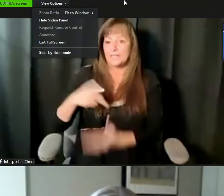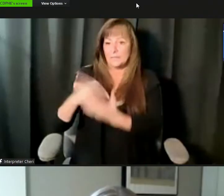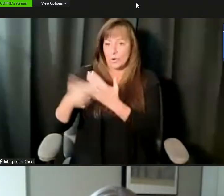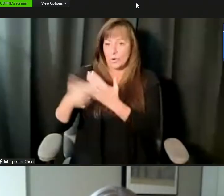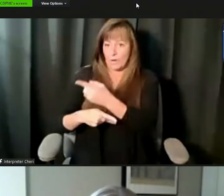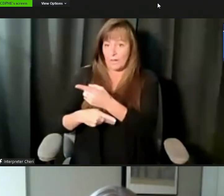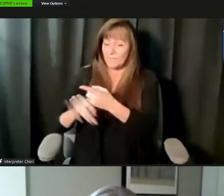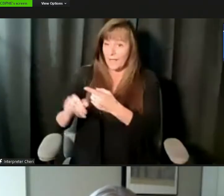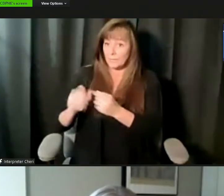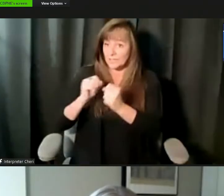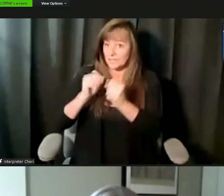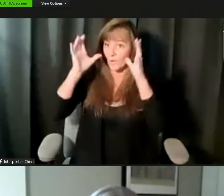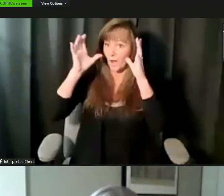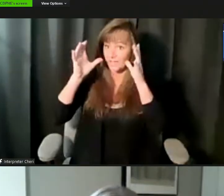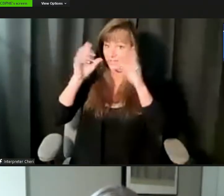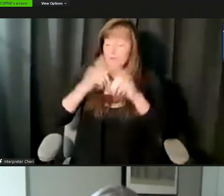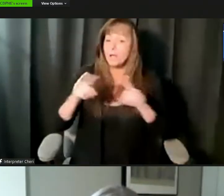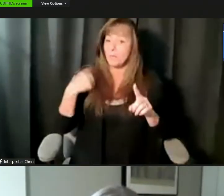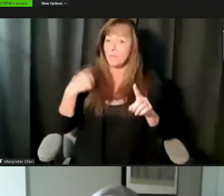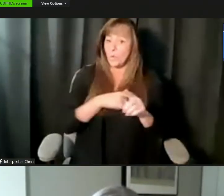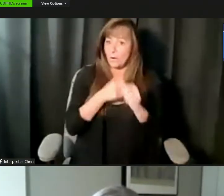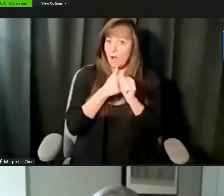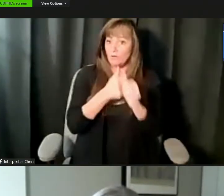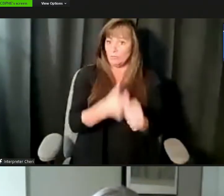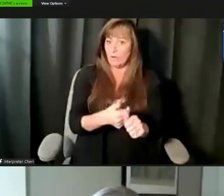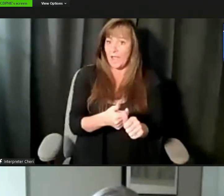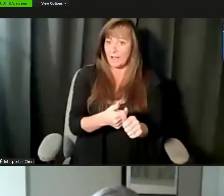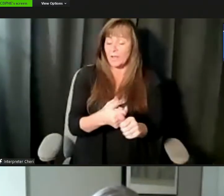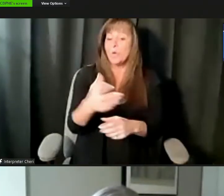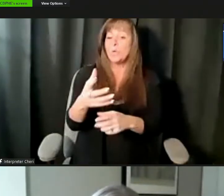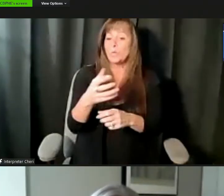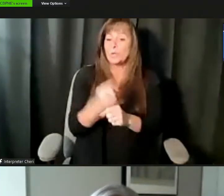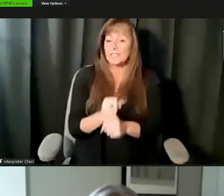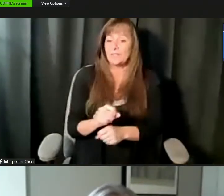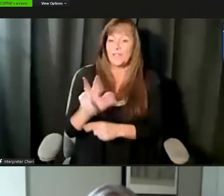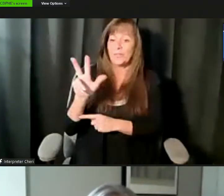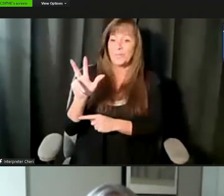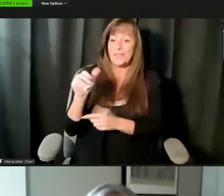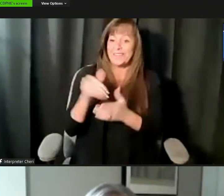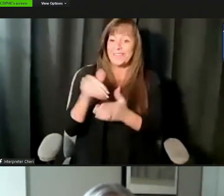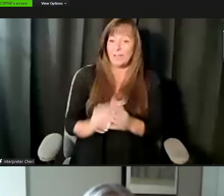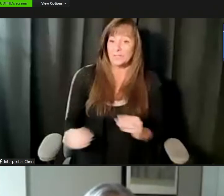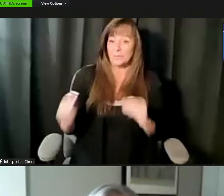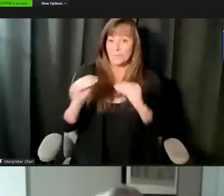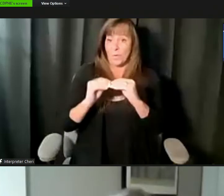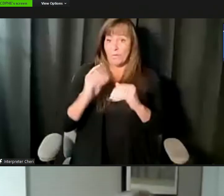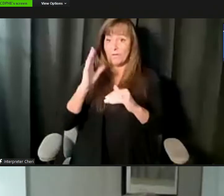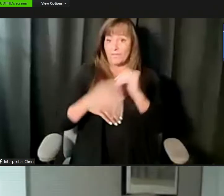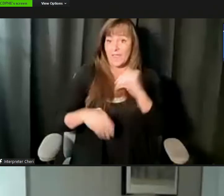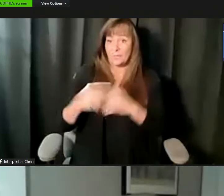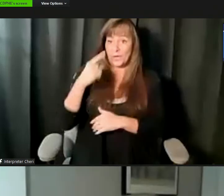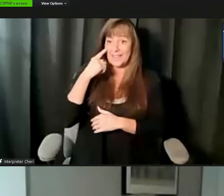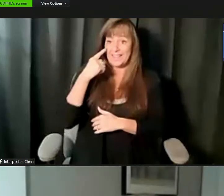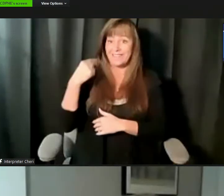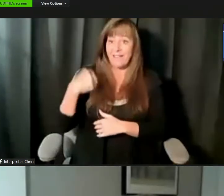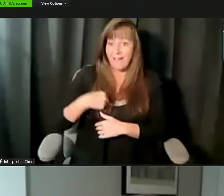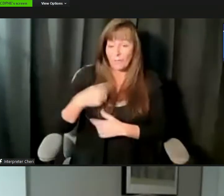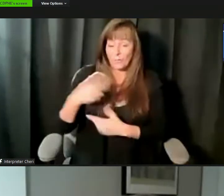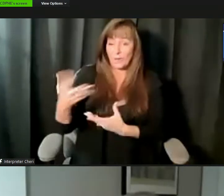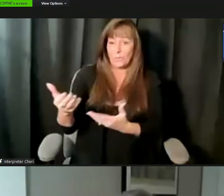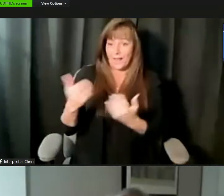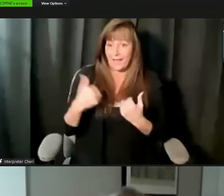on track, and we're actually receiving 3,000 more doses than we originally thought we would get this next week.